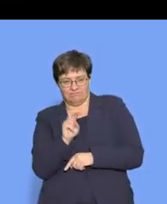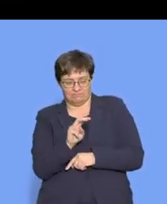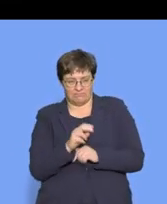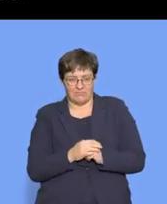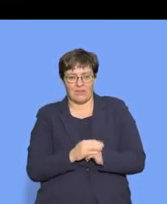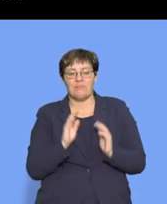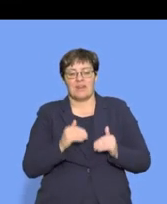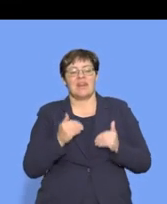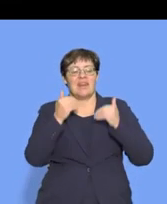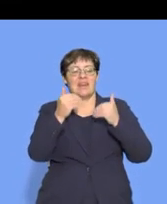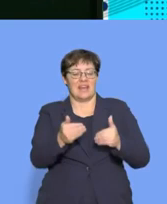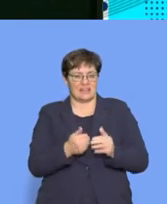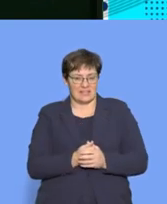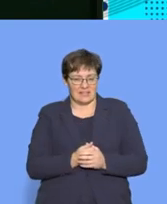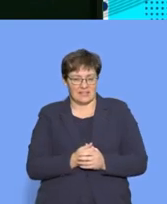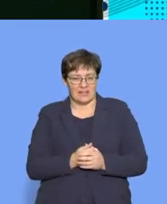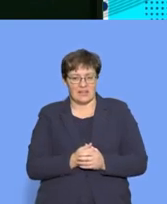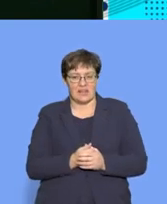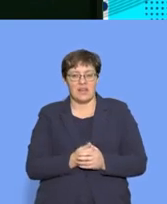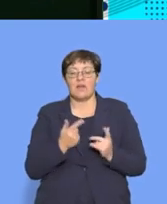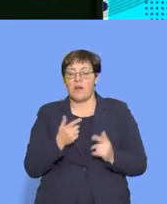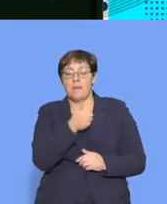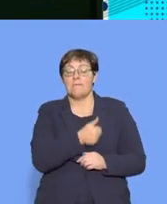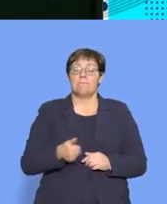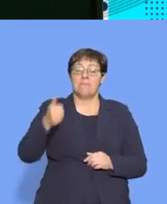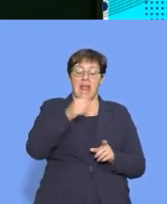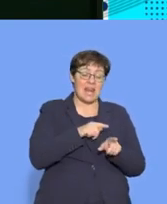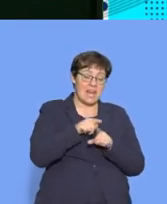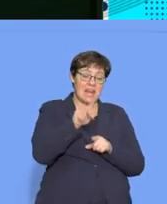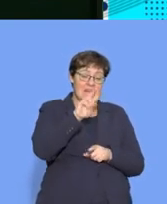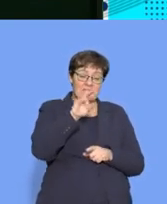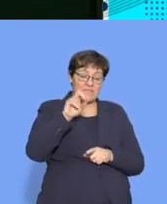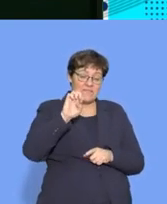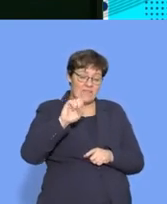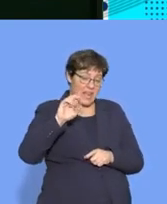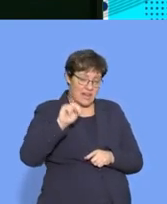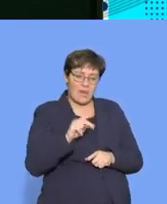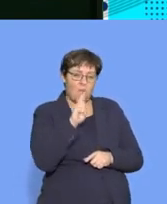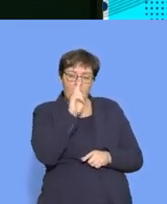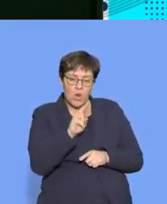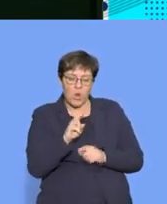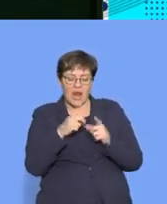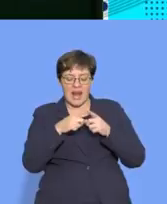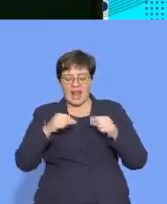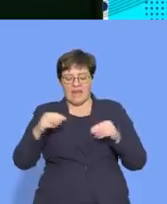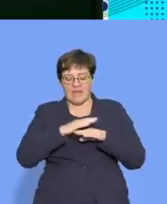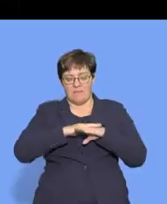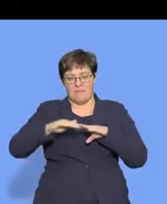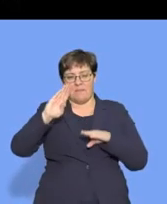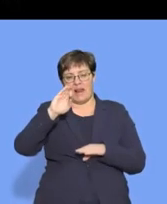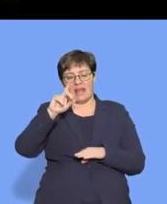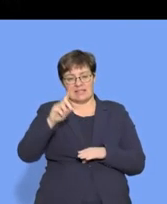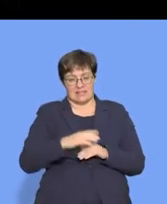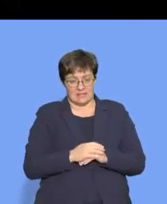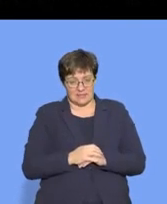the next slide. We're not going to be looking at the main vein. We're going to be looking at the leaf blade, or the flat part of